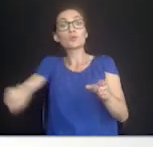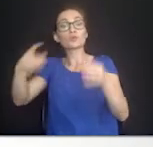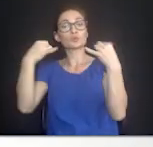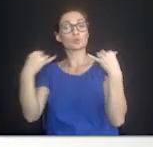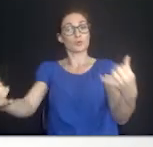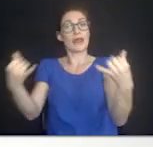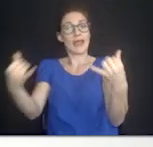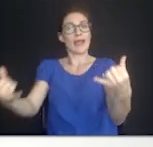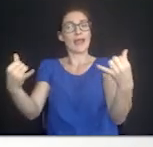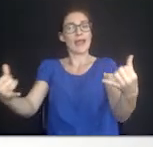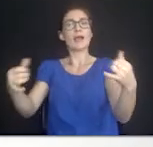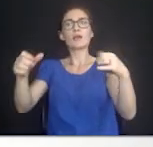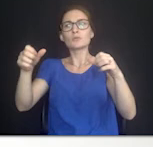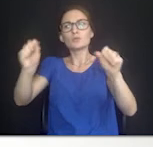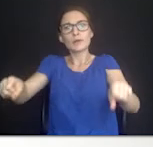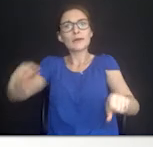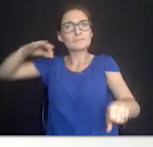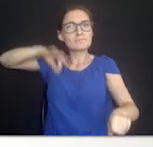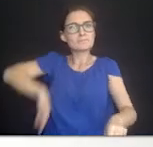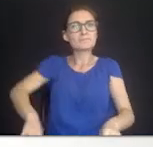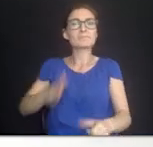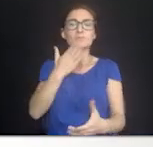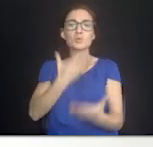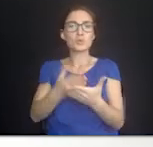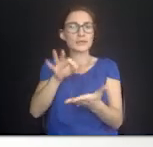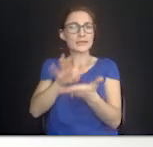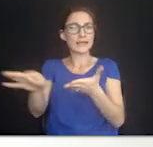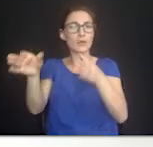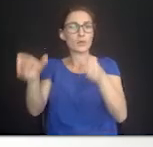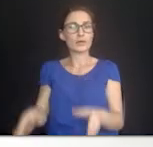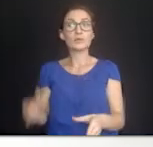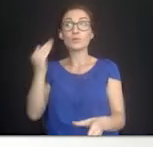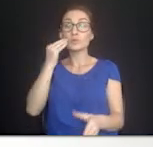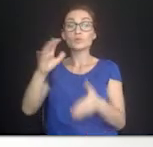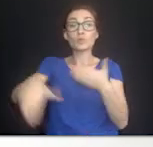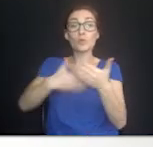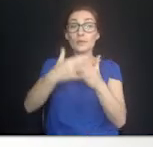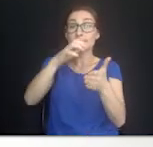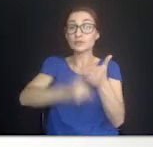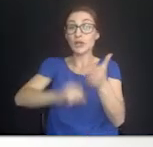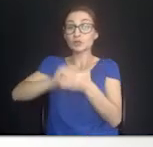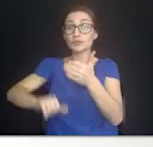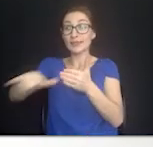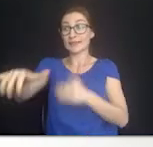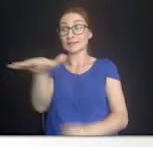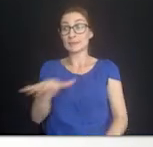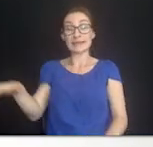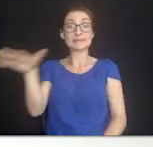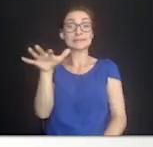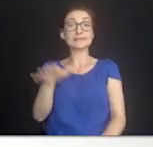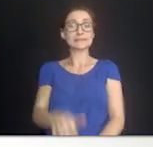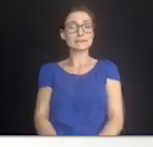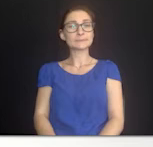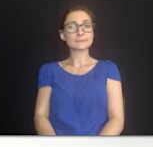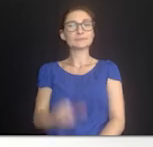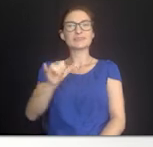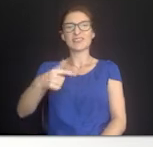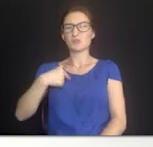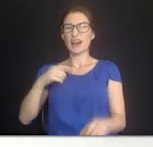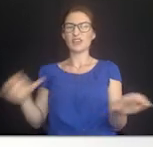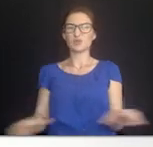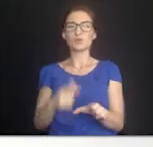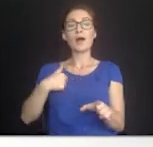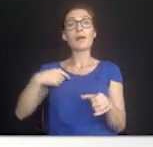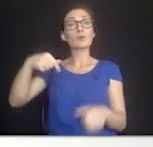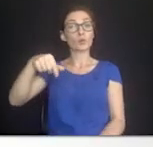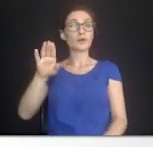there are values in having a good accountant that really knows the deductions inside this space, right? And so that's what I do, is I really play